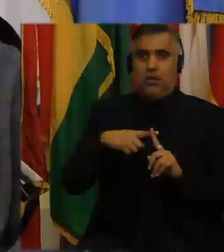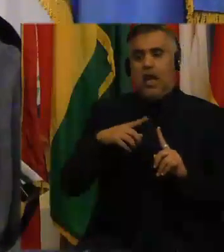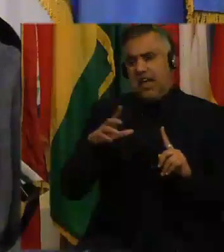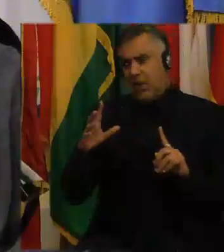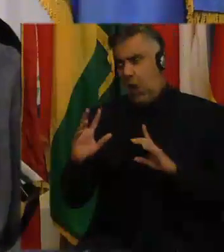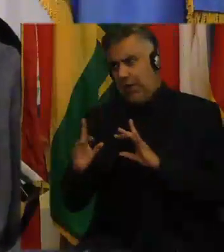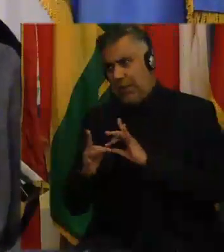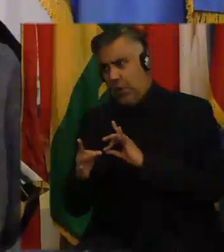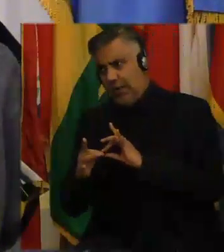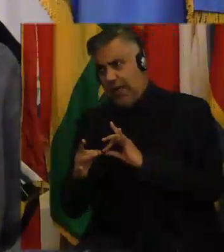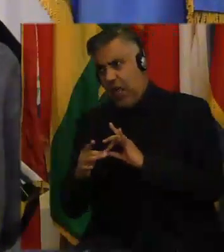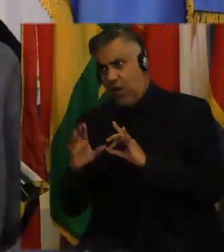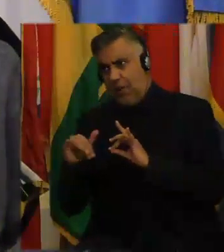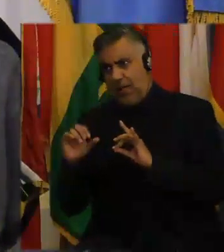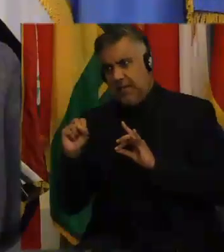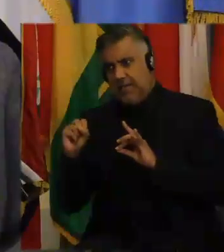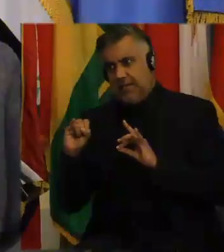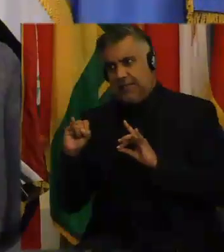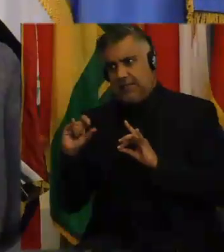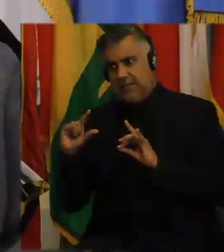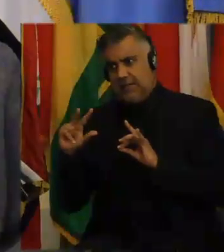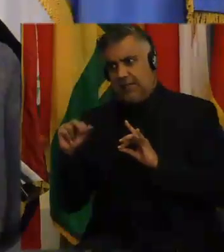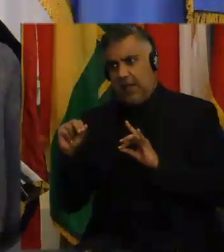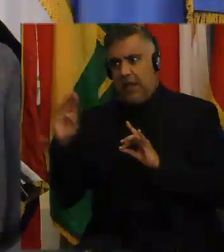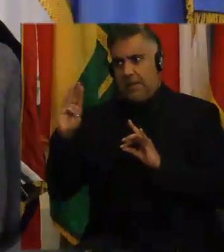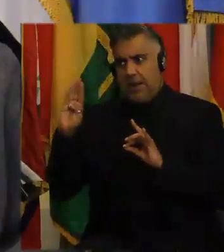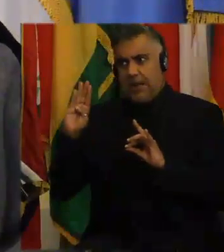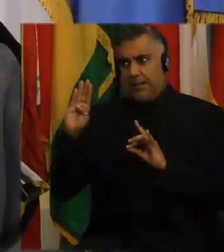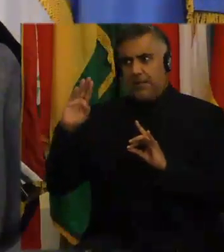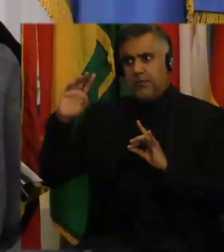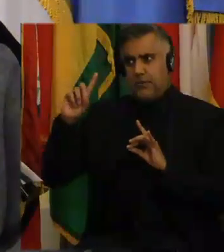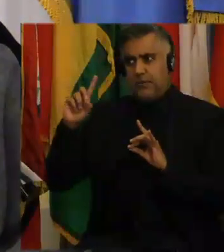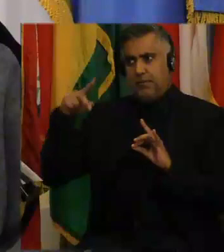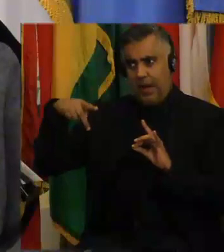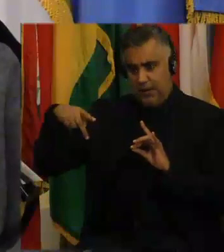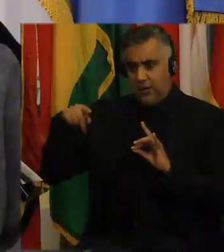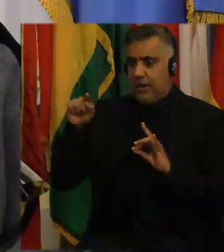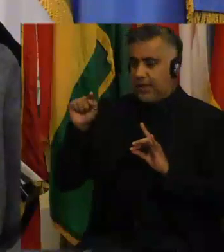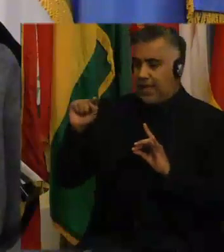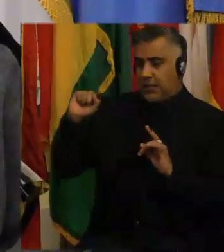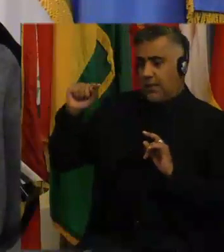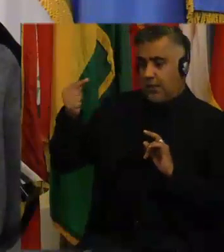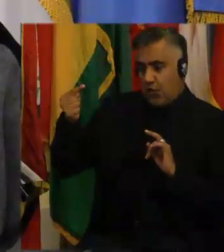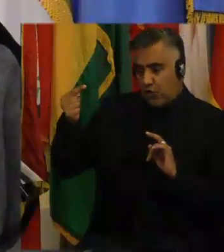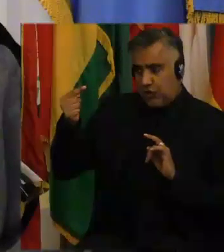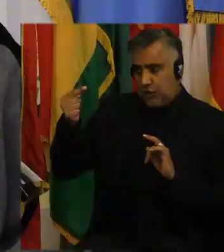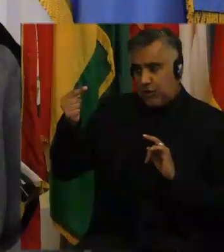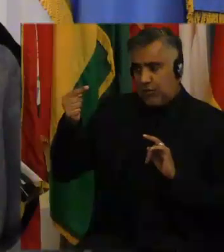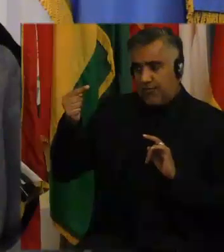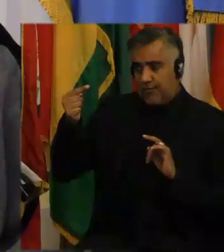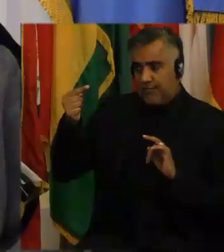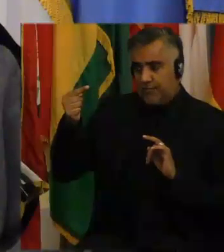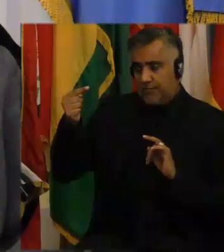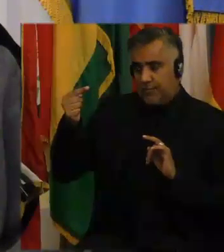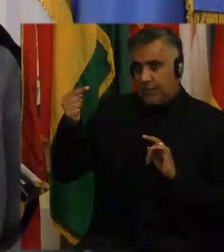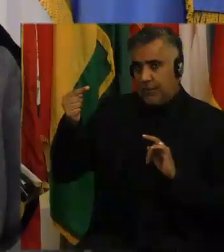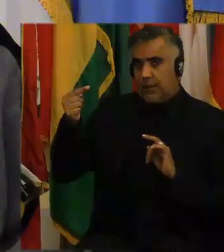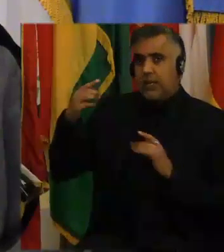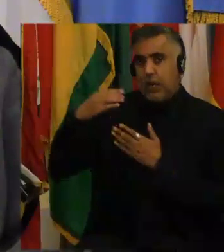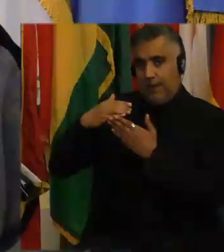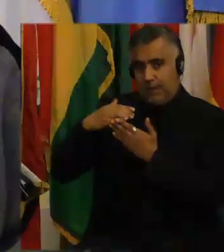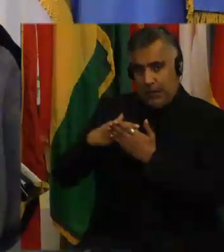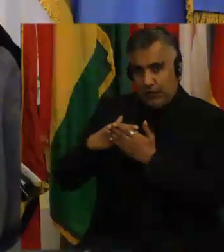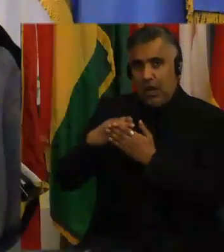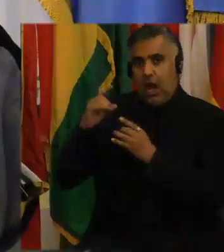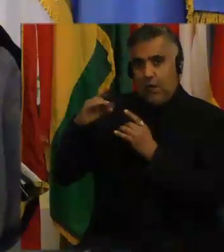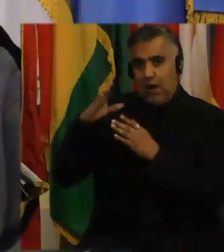already pointed out by Silvia, Belém de Pará is the first expressly, the first